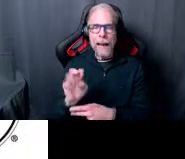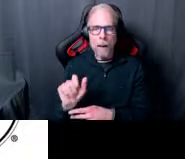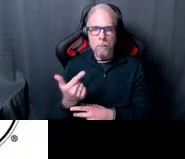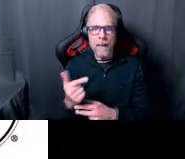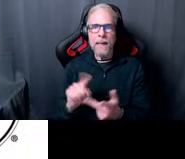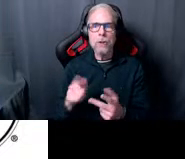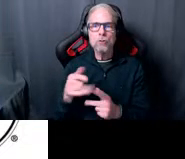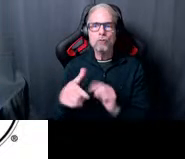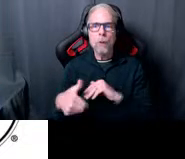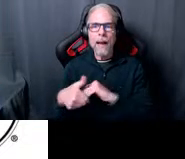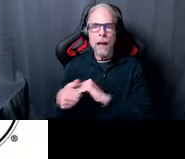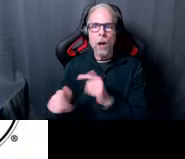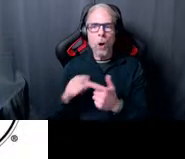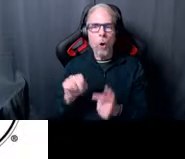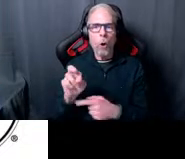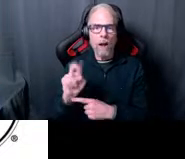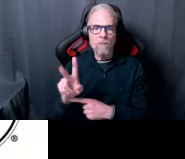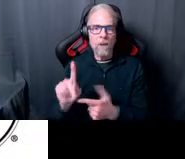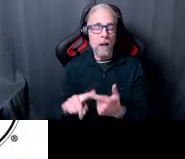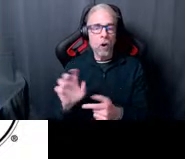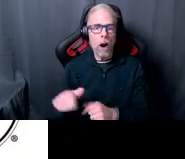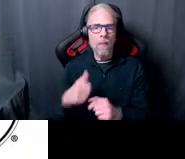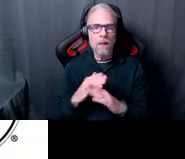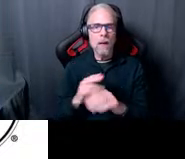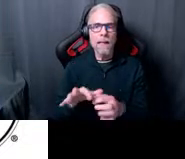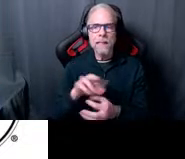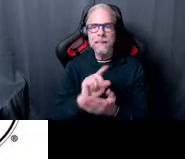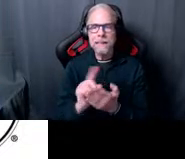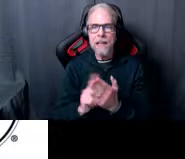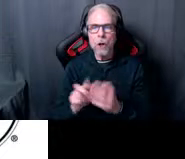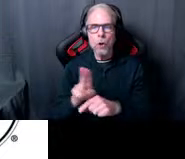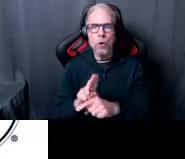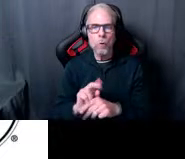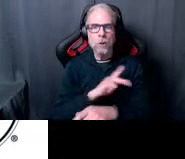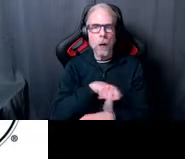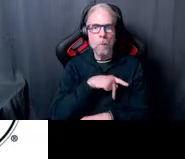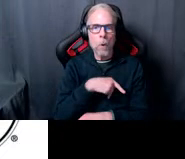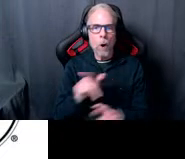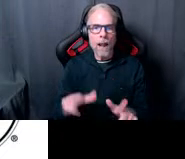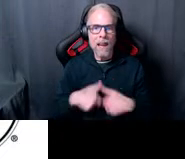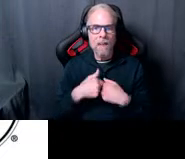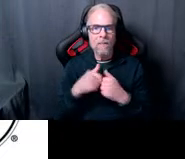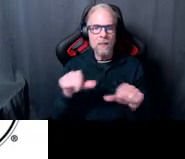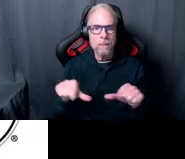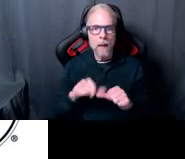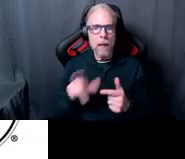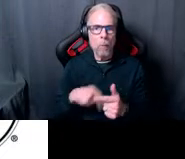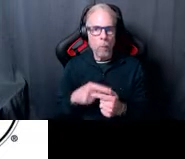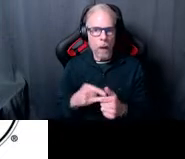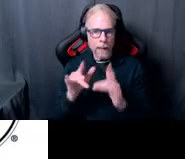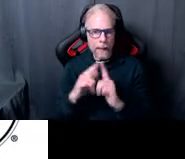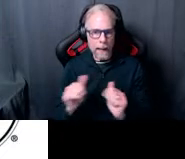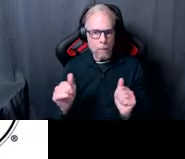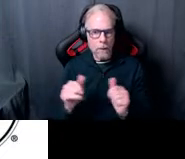RV, or other shelter designed to be used as a personal living space while camping.